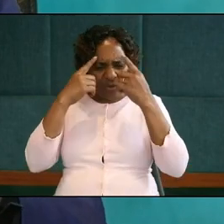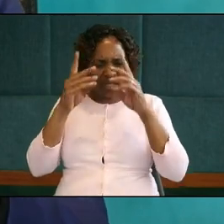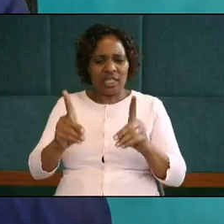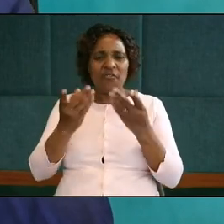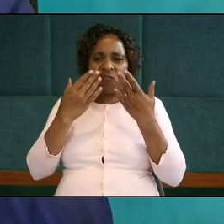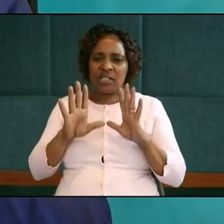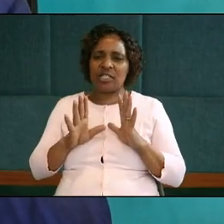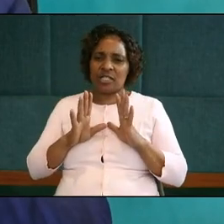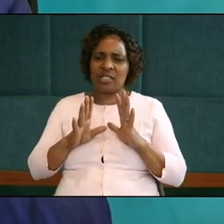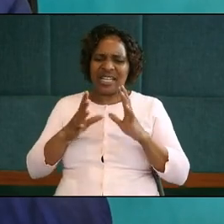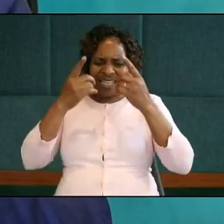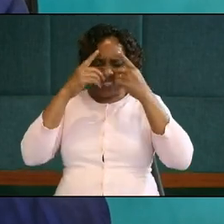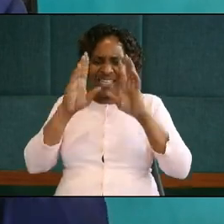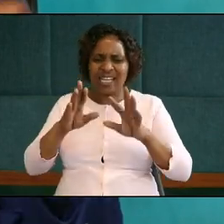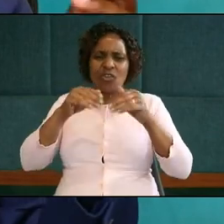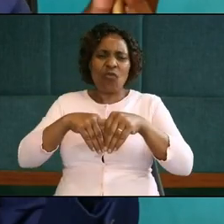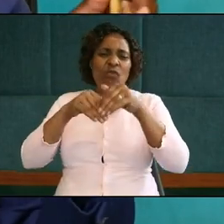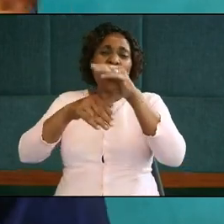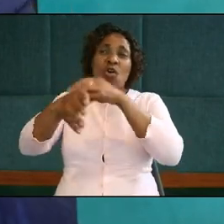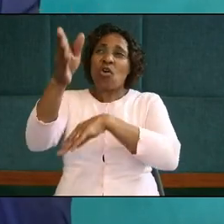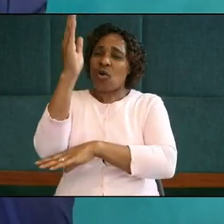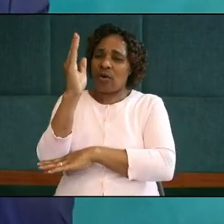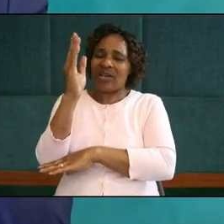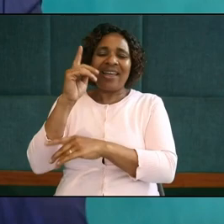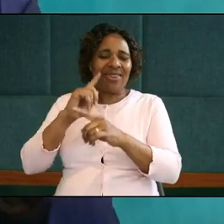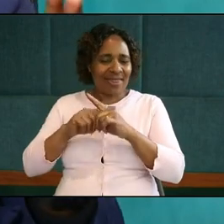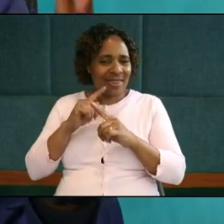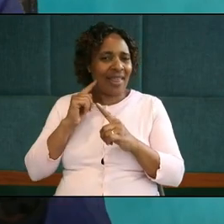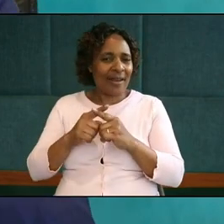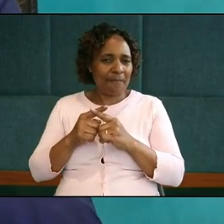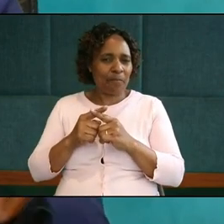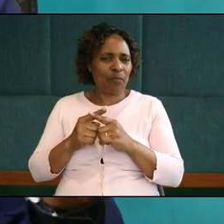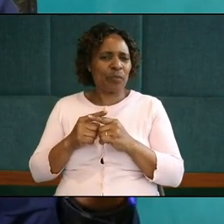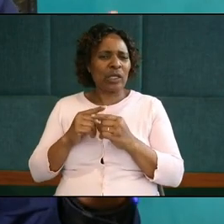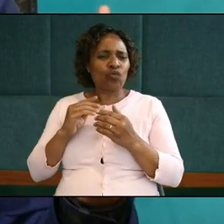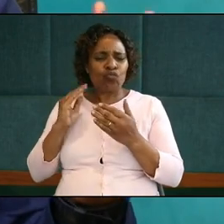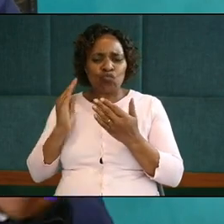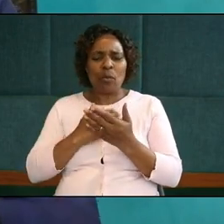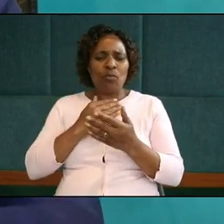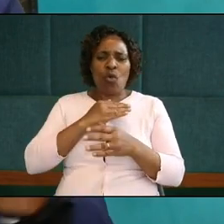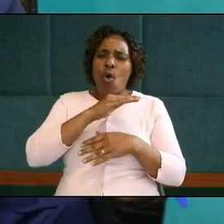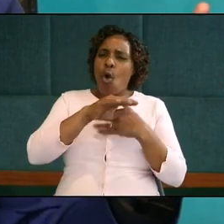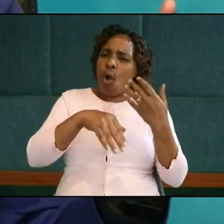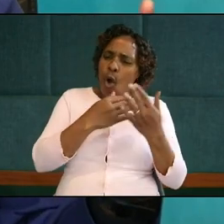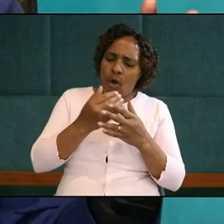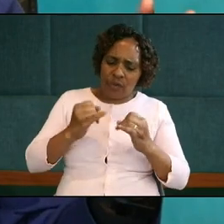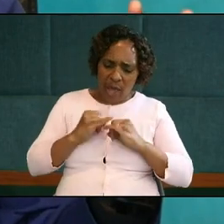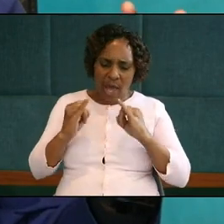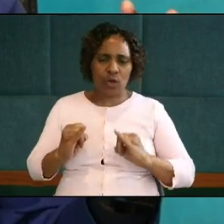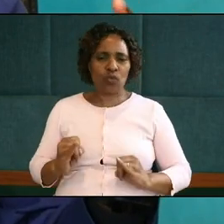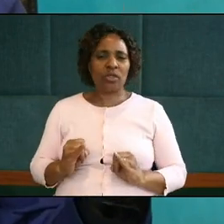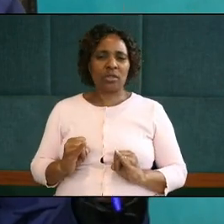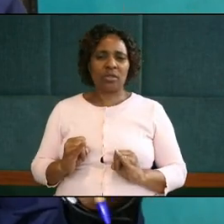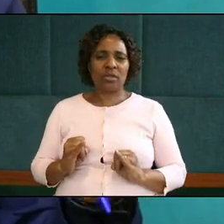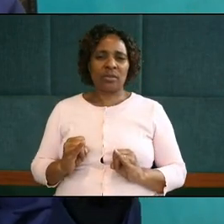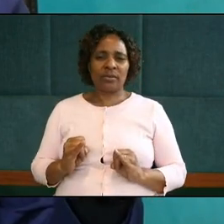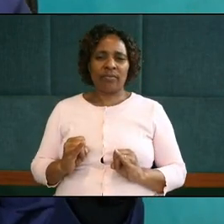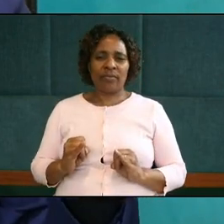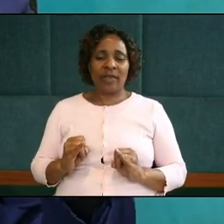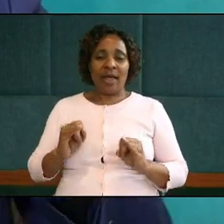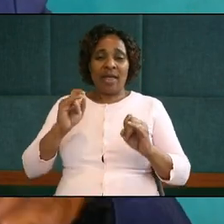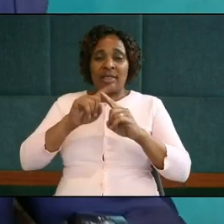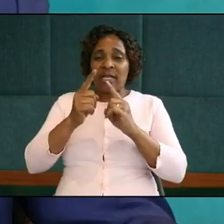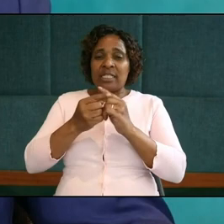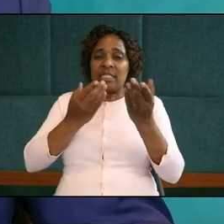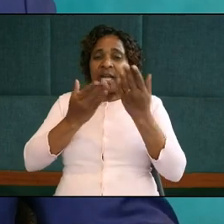if you guys have really decided to follow God, yeah, then remove all the other foreign gods, all the other false gods, yeah, and serve